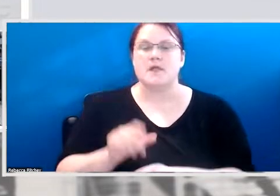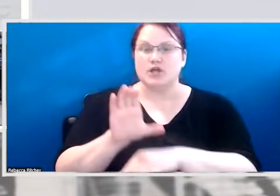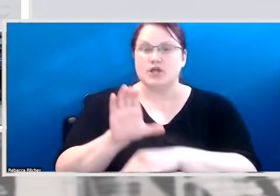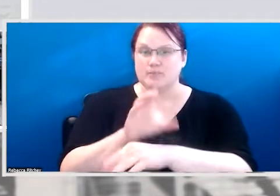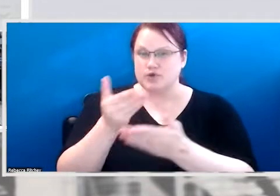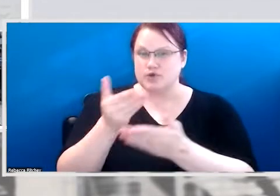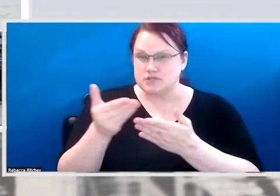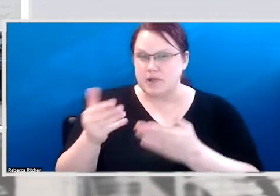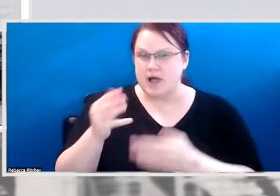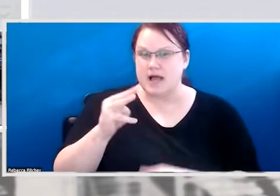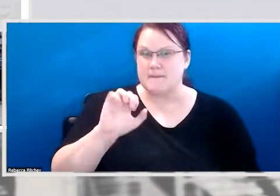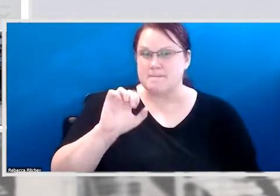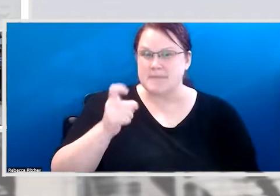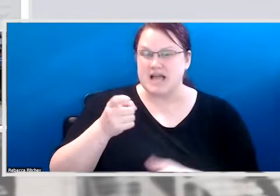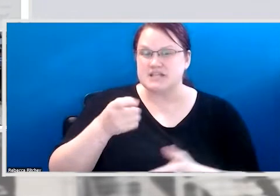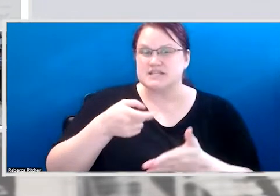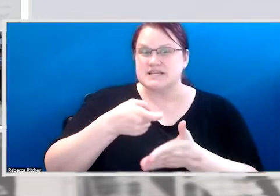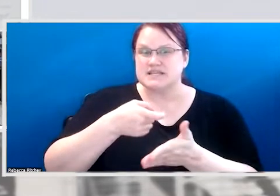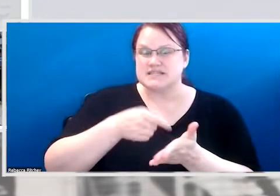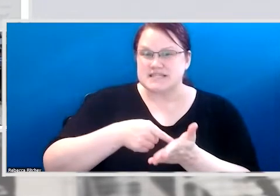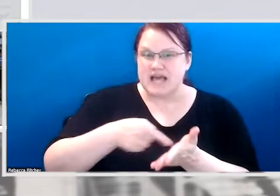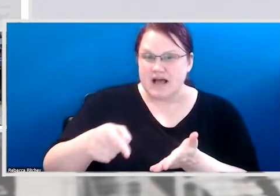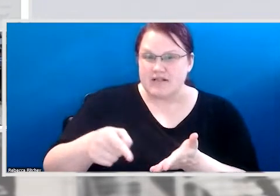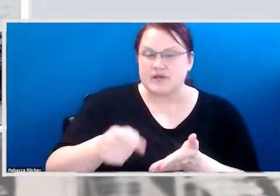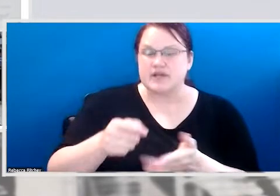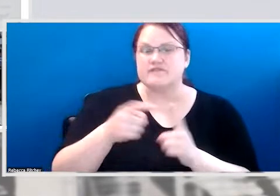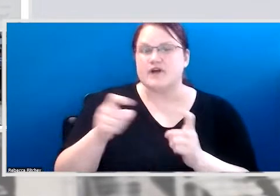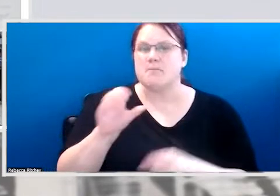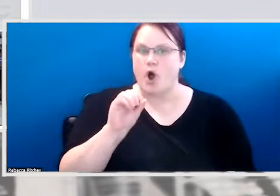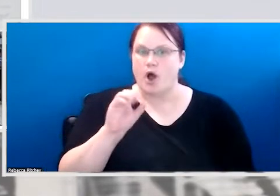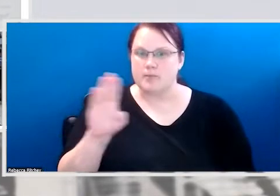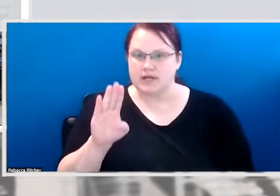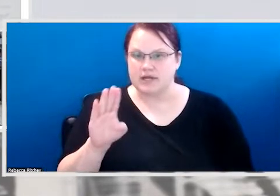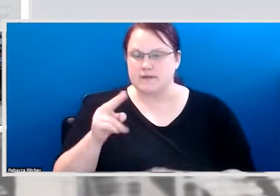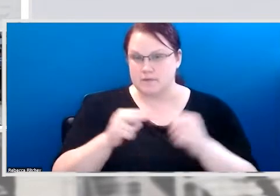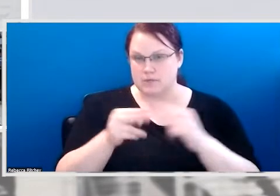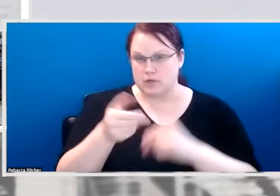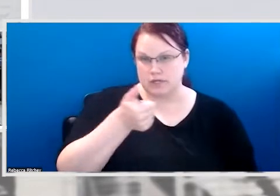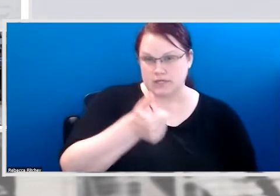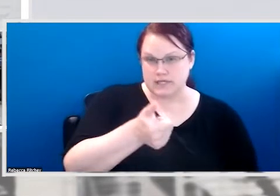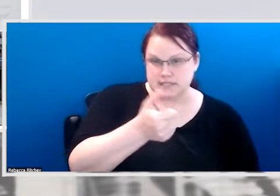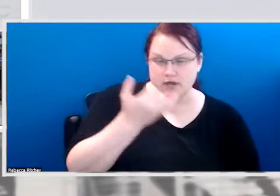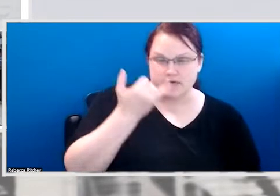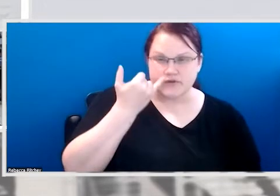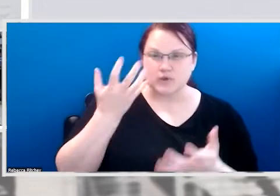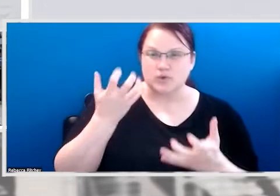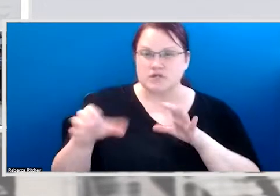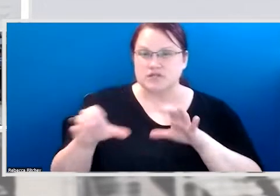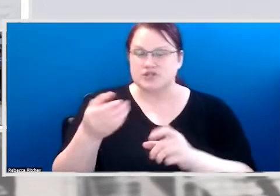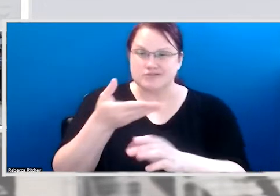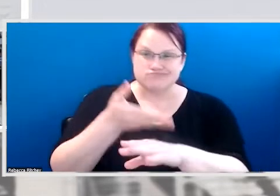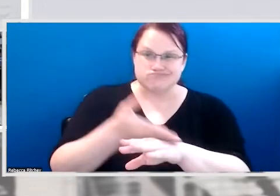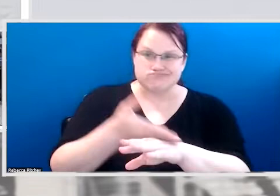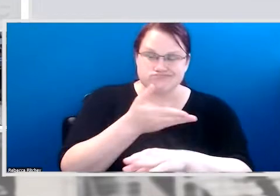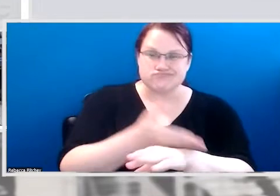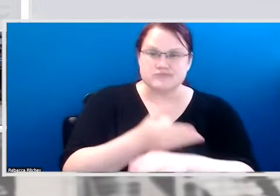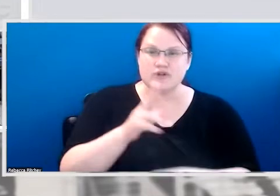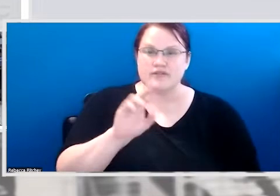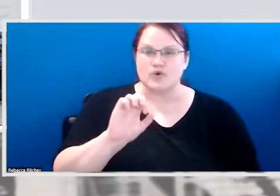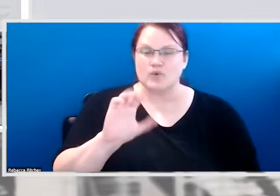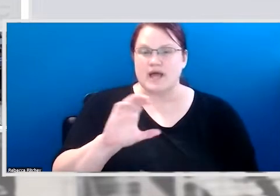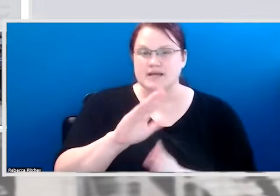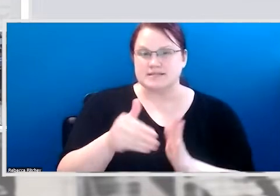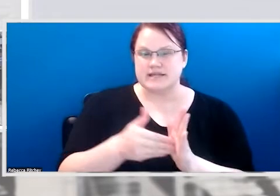supplies, Max's salary, those kind of things come out of operating, but the actual building itself, if we were to do a major renovation on Paulson Rec Center, that comes